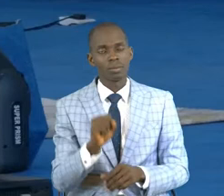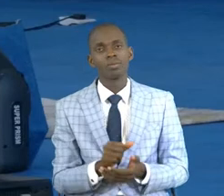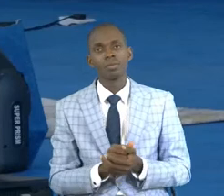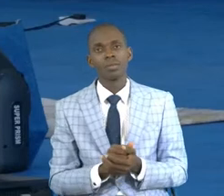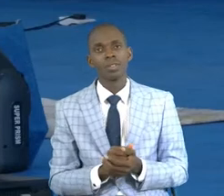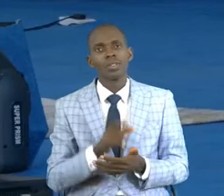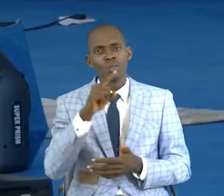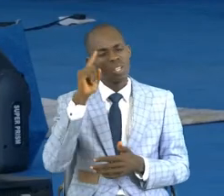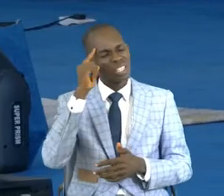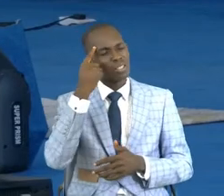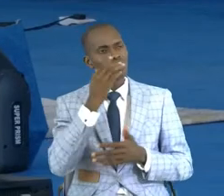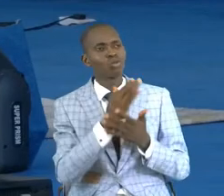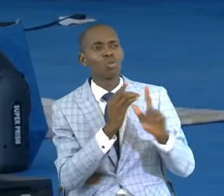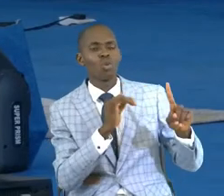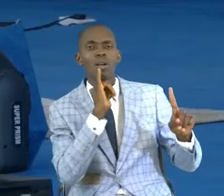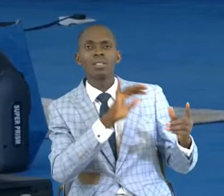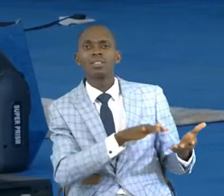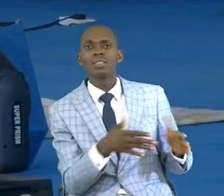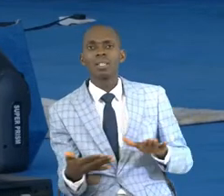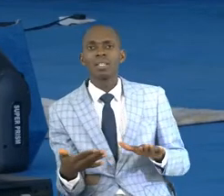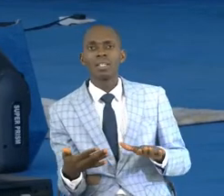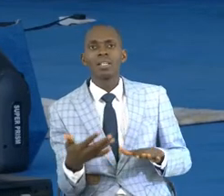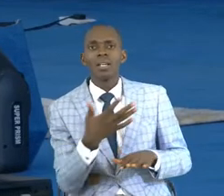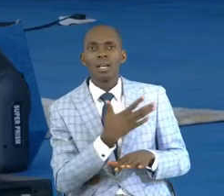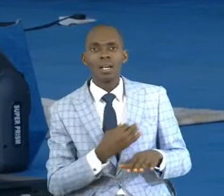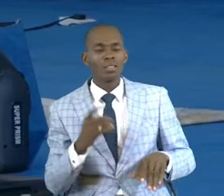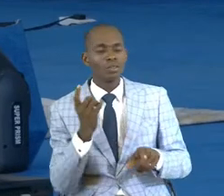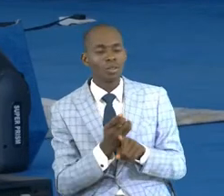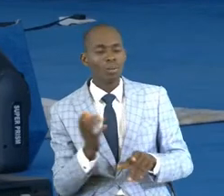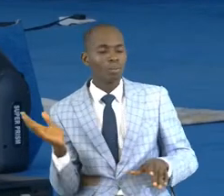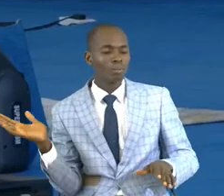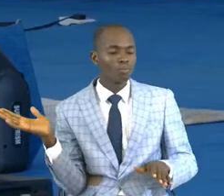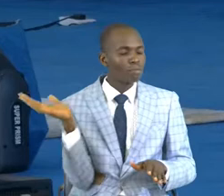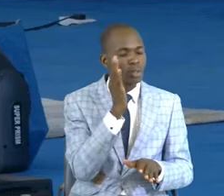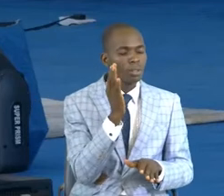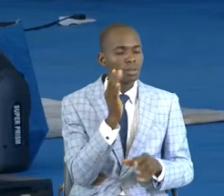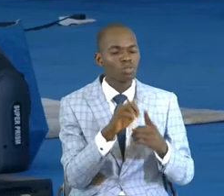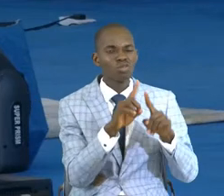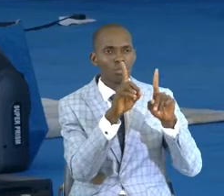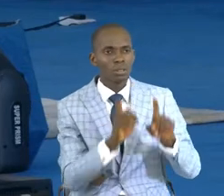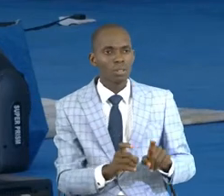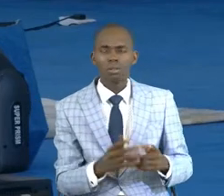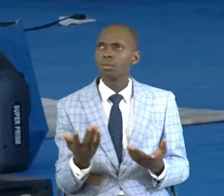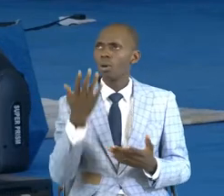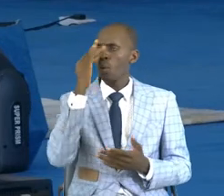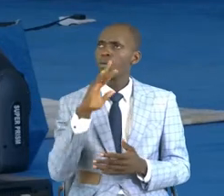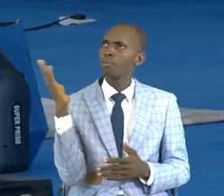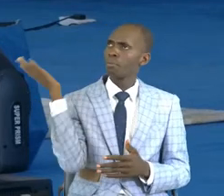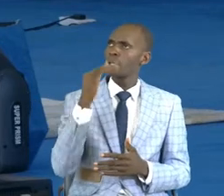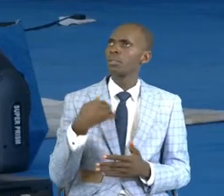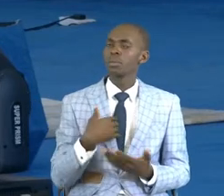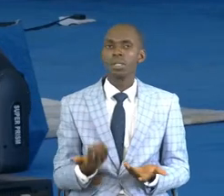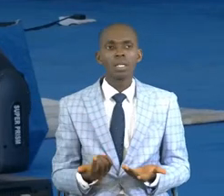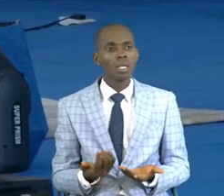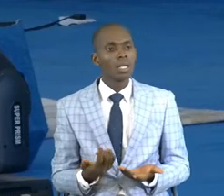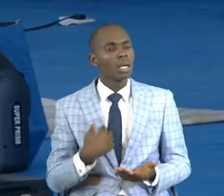is dead, and then as they slap him to test, he said, why are you slapping me? And they said, the man is